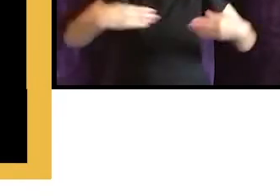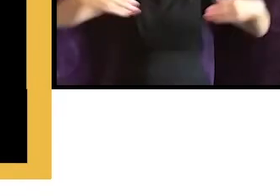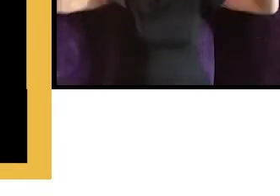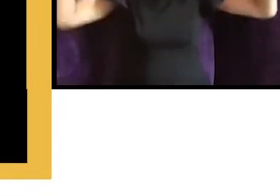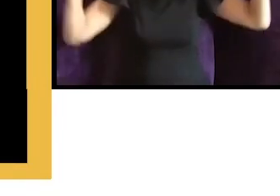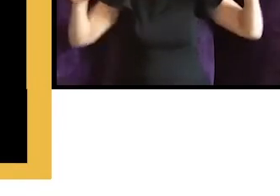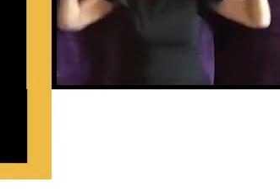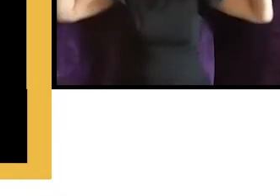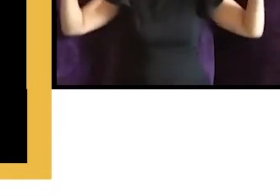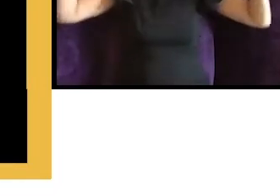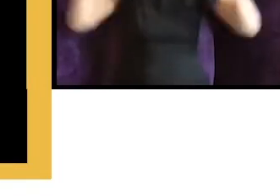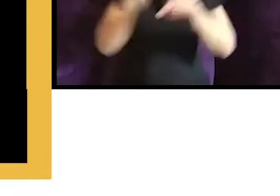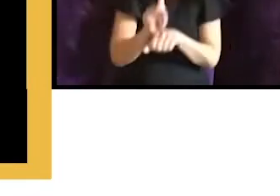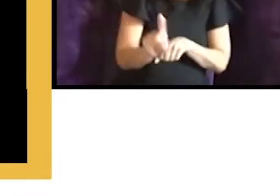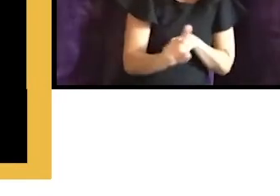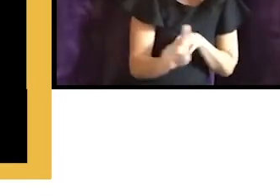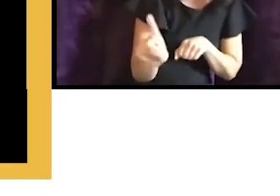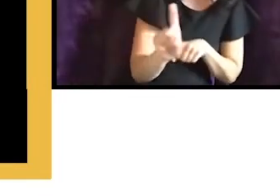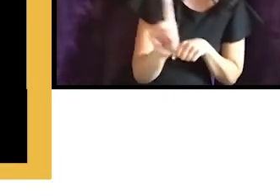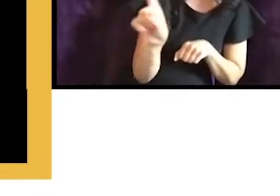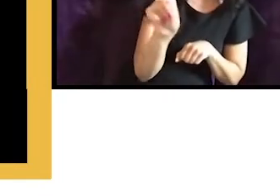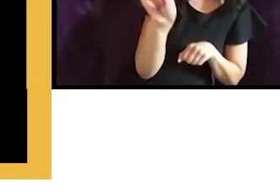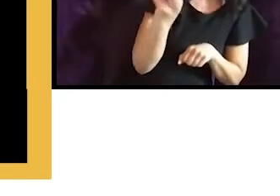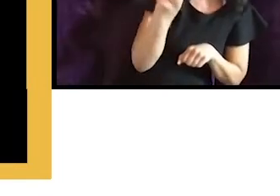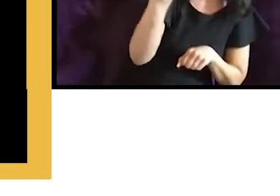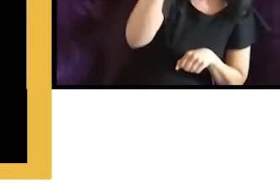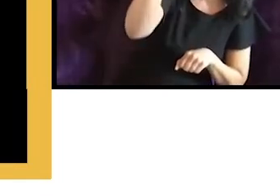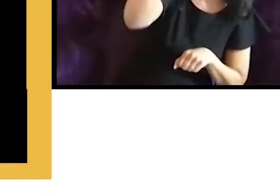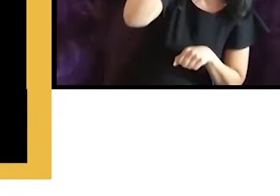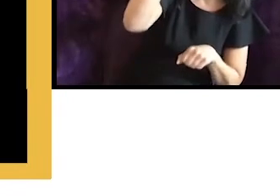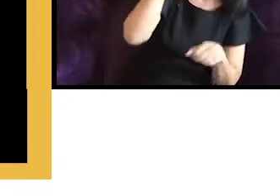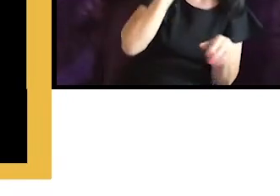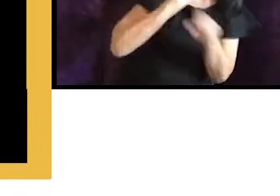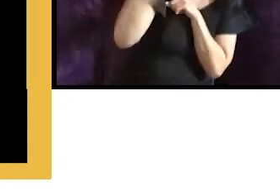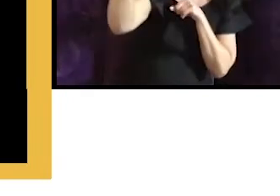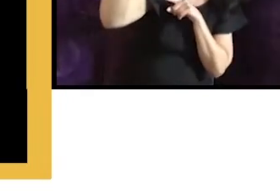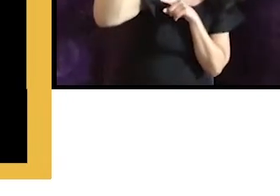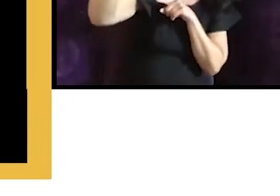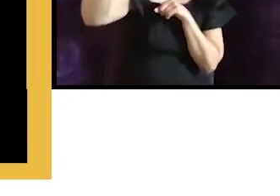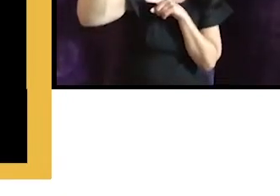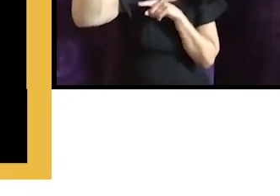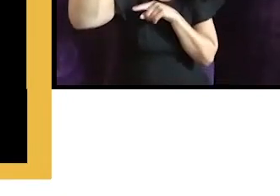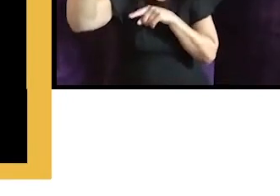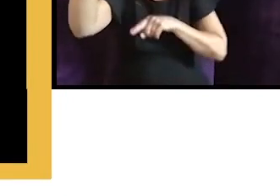you'll spread your wings and you'll take to the